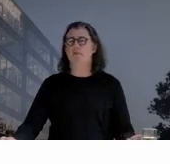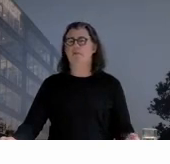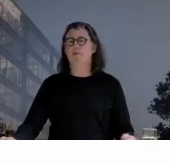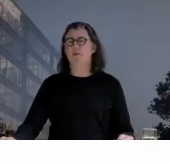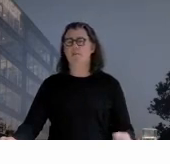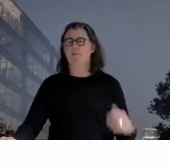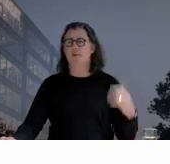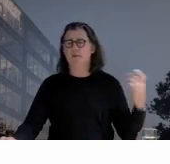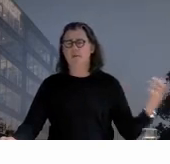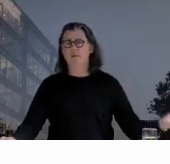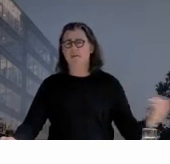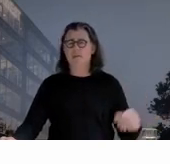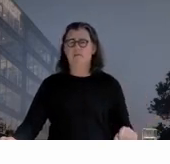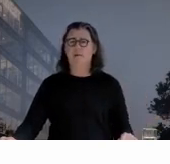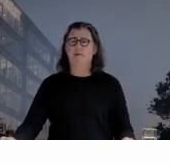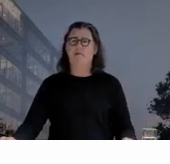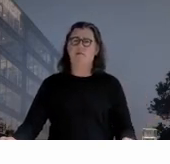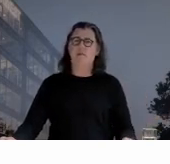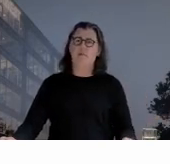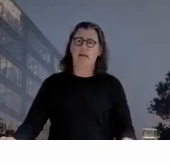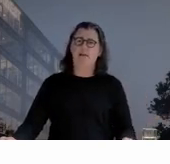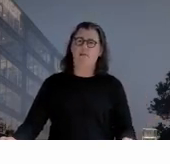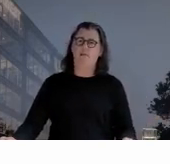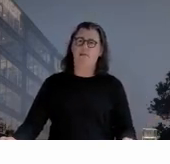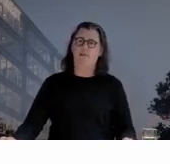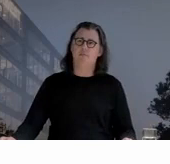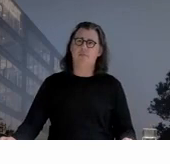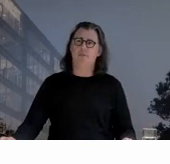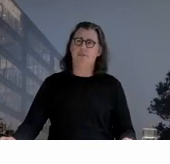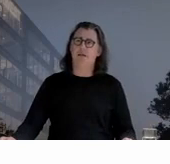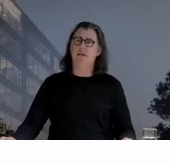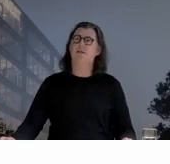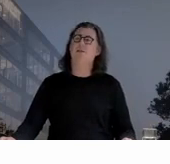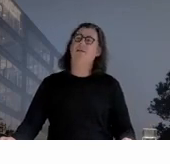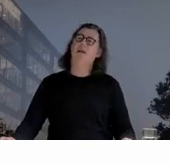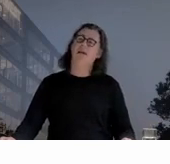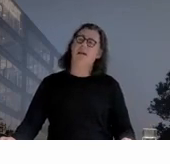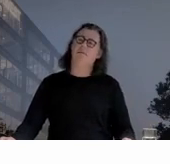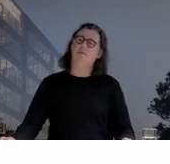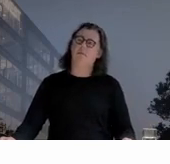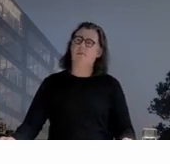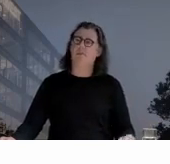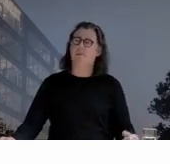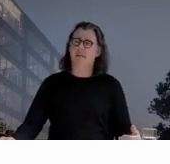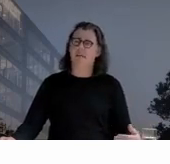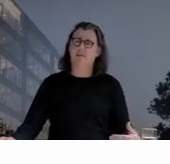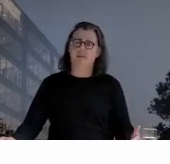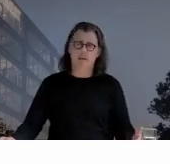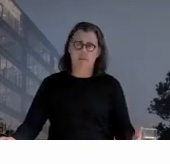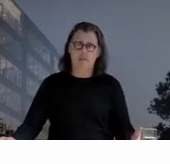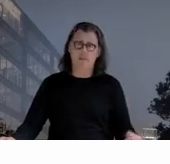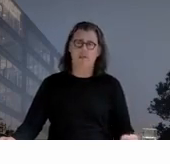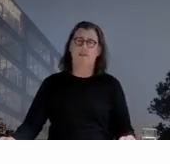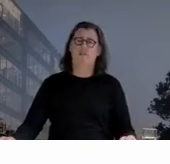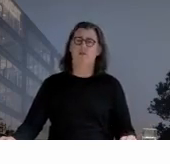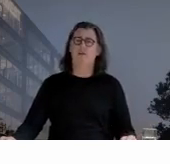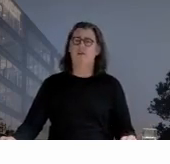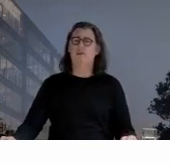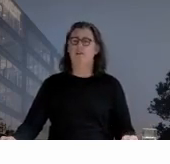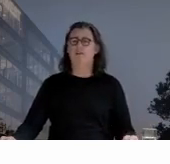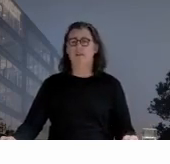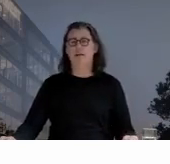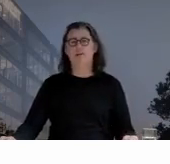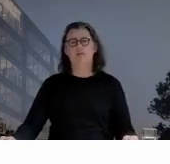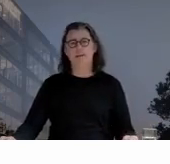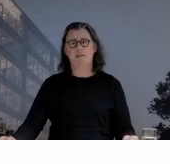is transport from Steve's manufacturing plant through to the building site. And then from the building site, the ability to construct